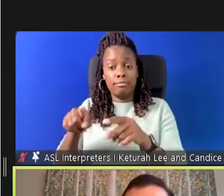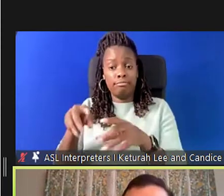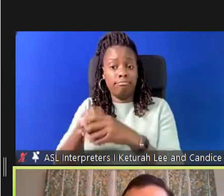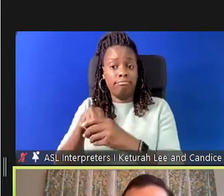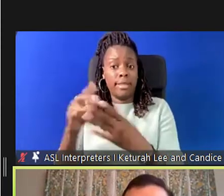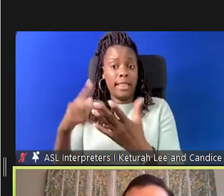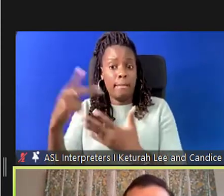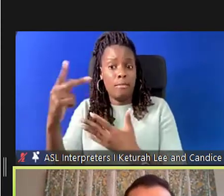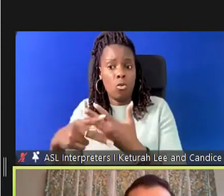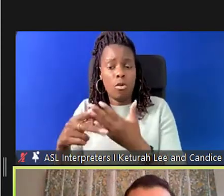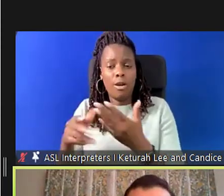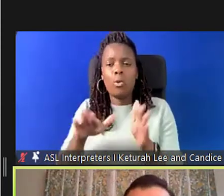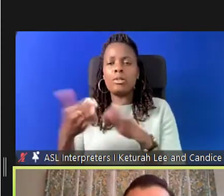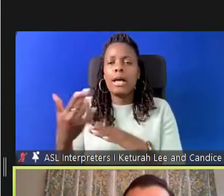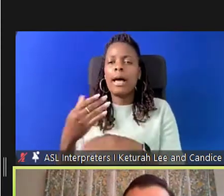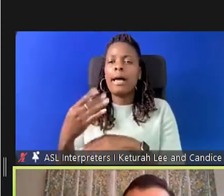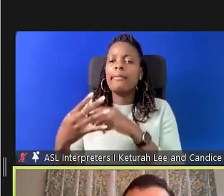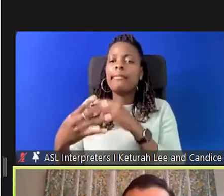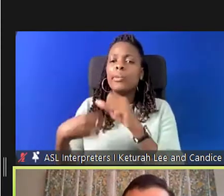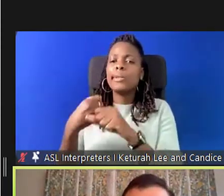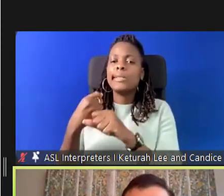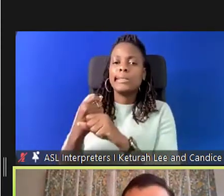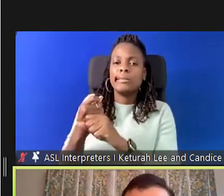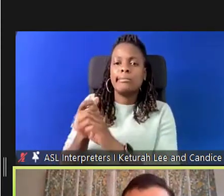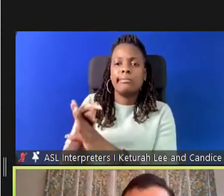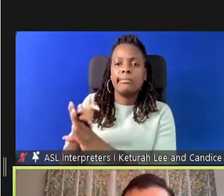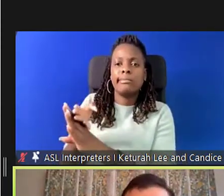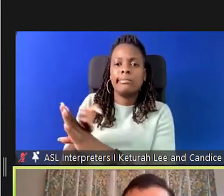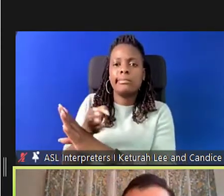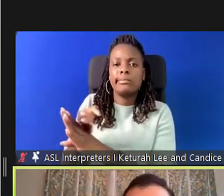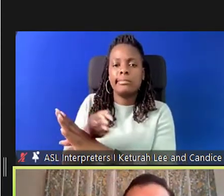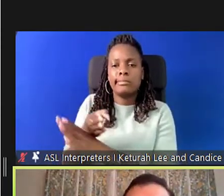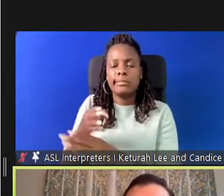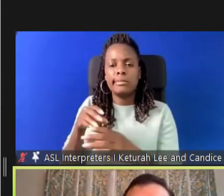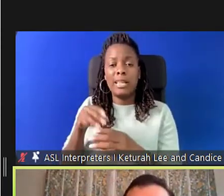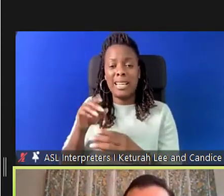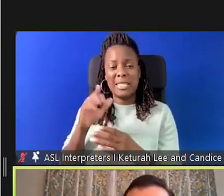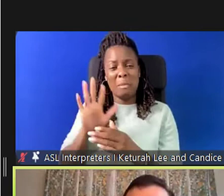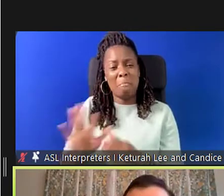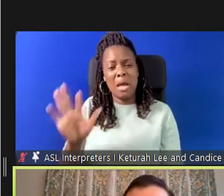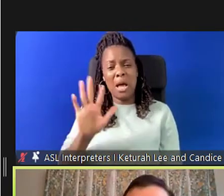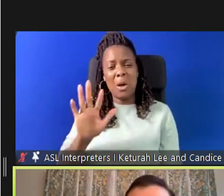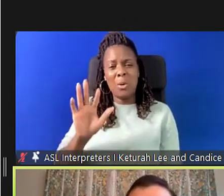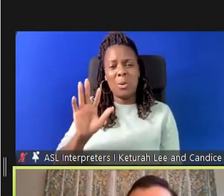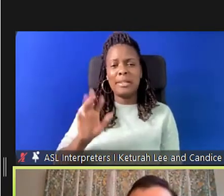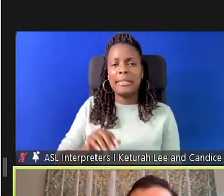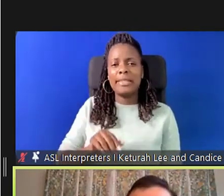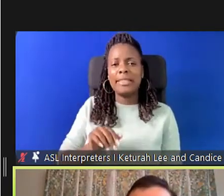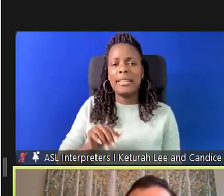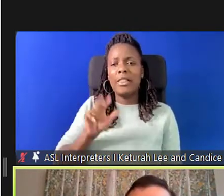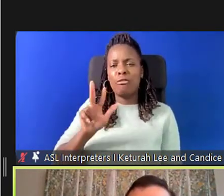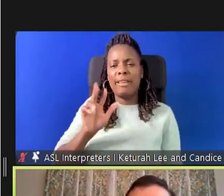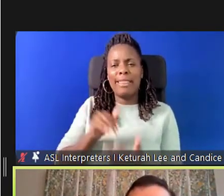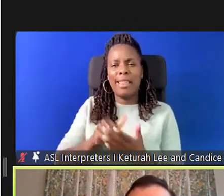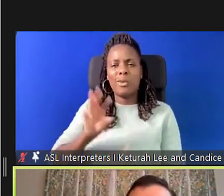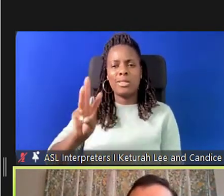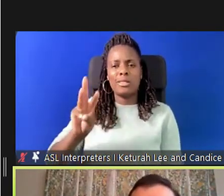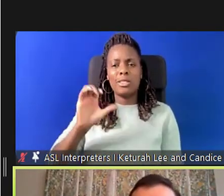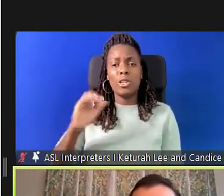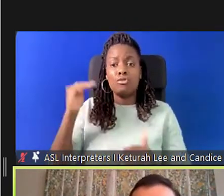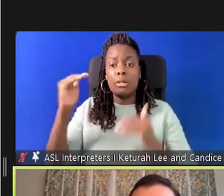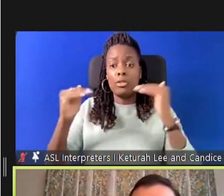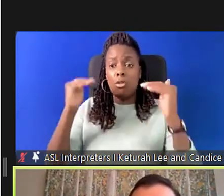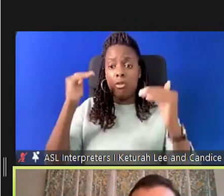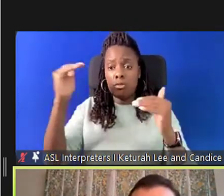of life. That was about 3,600 adults. We further classified individuals based on the number of